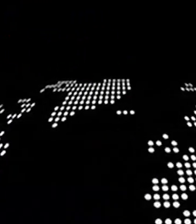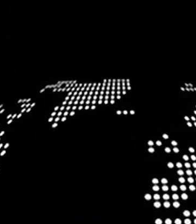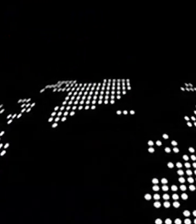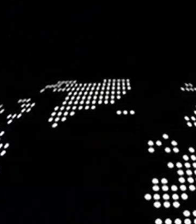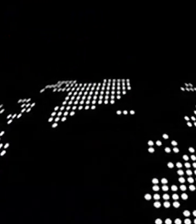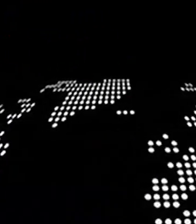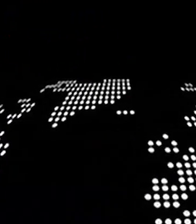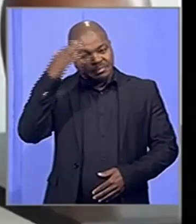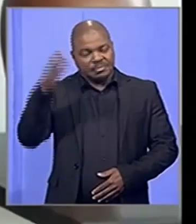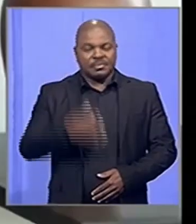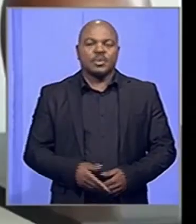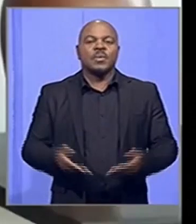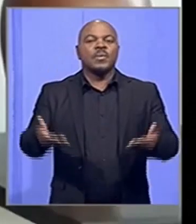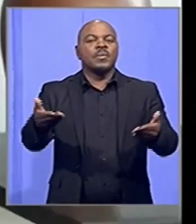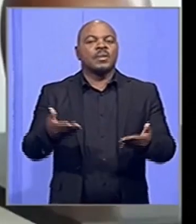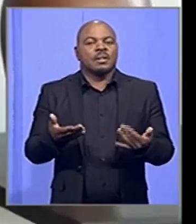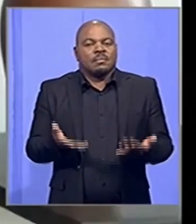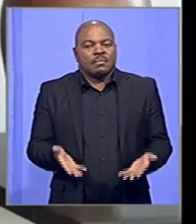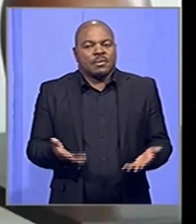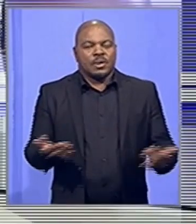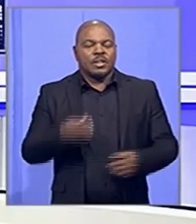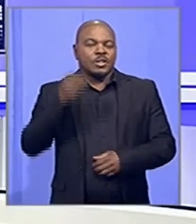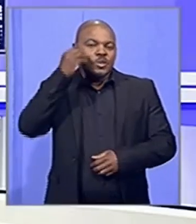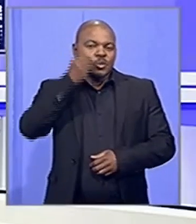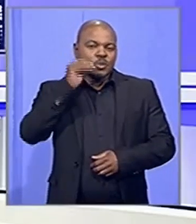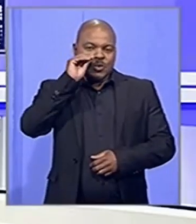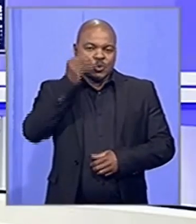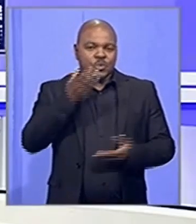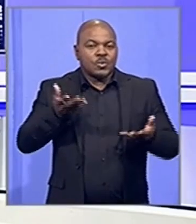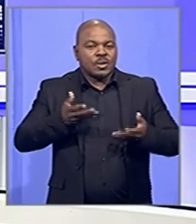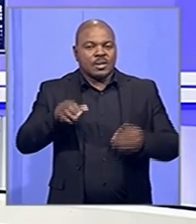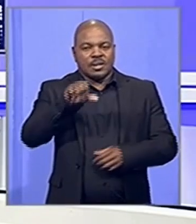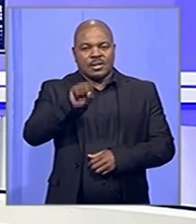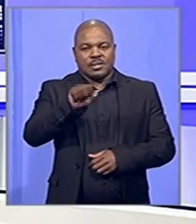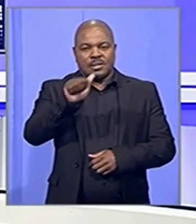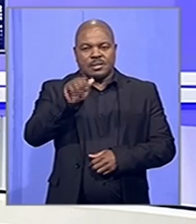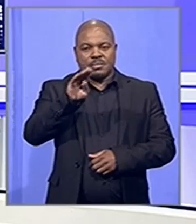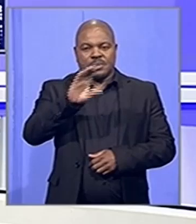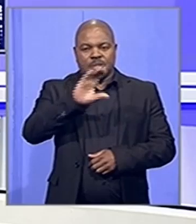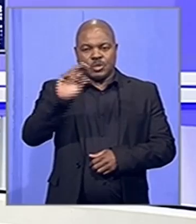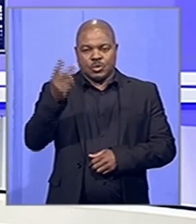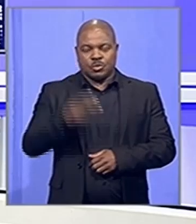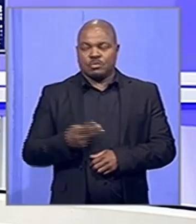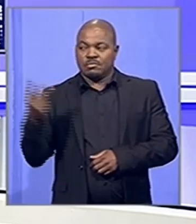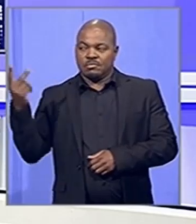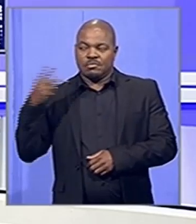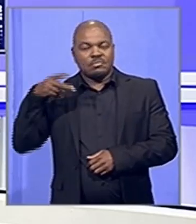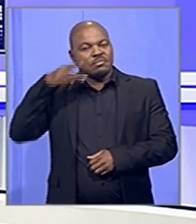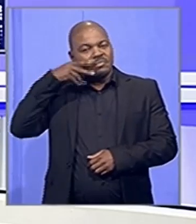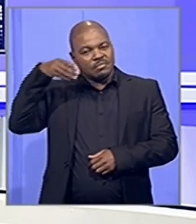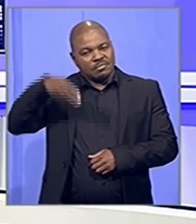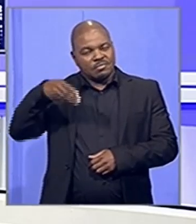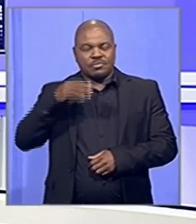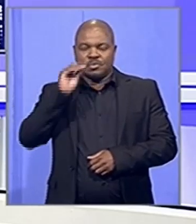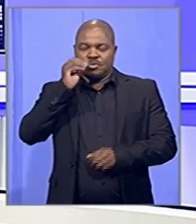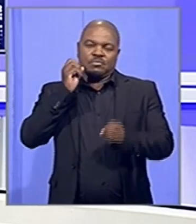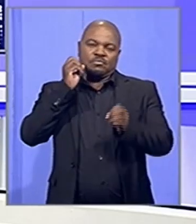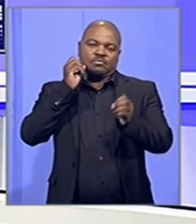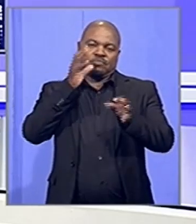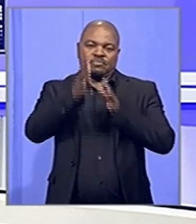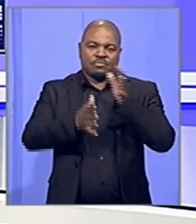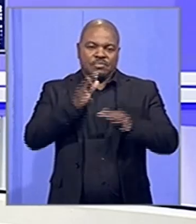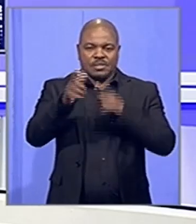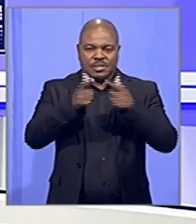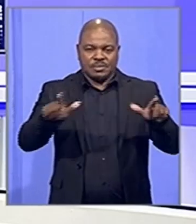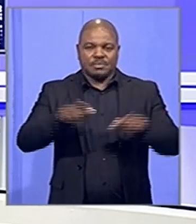Dumela Mui o amohetswe kgasong ena ya ditaba tsa Sesotho ho SABC2. Ke tsamaya le mosebetsi mmoho le nna e leng Augustine Letlalo puong